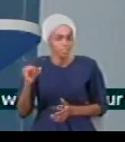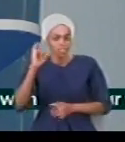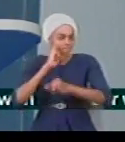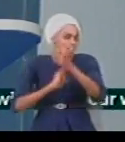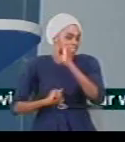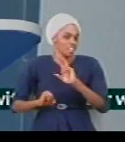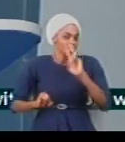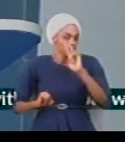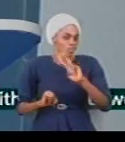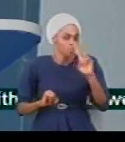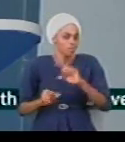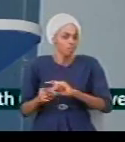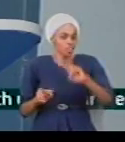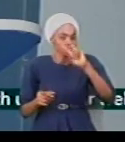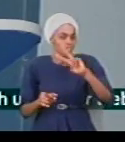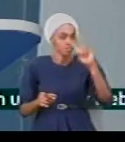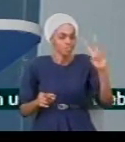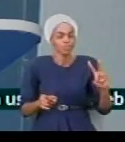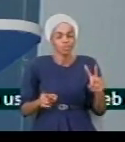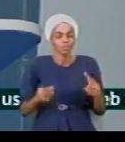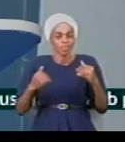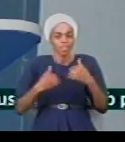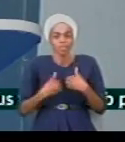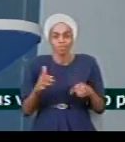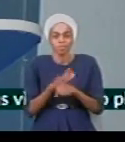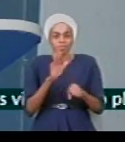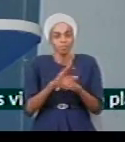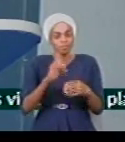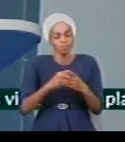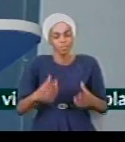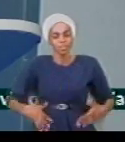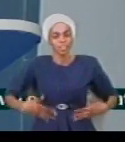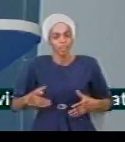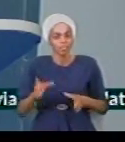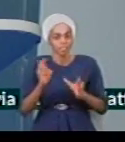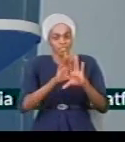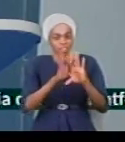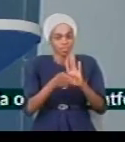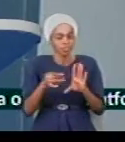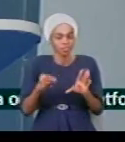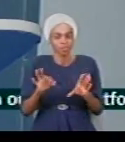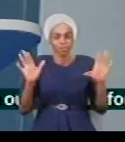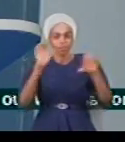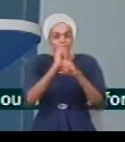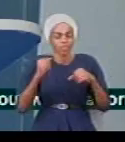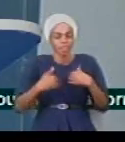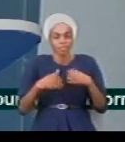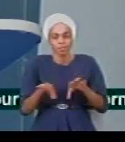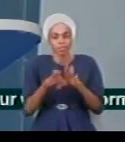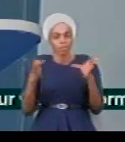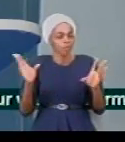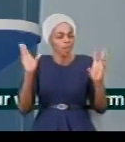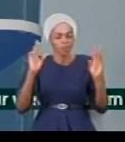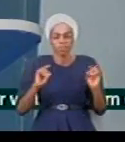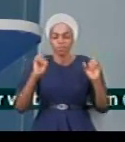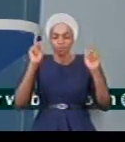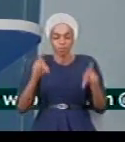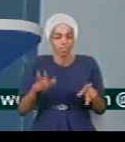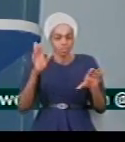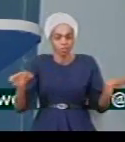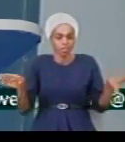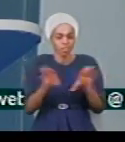Jesus' name. Today is the first night. And as we continue, there will be what we